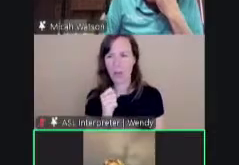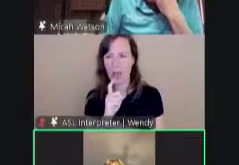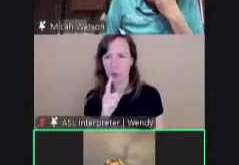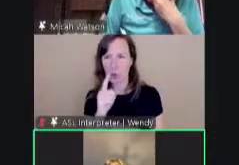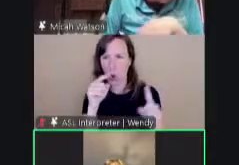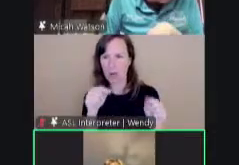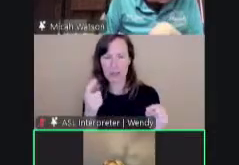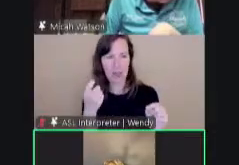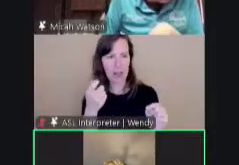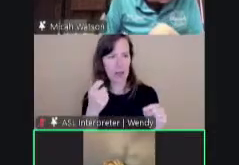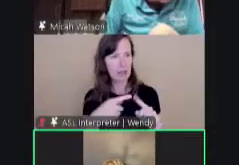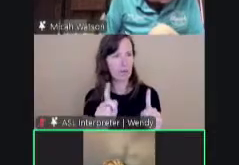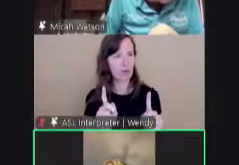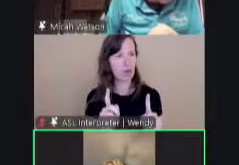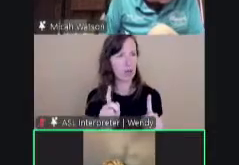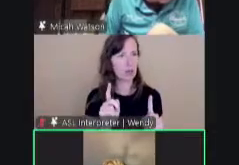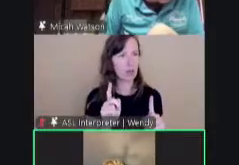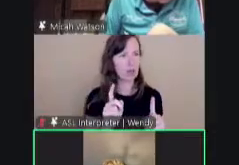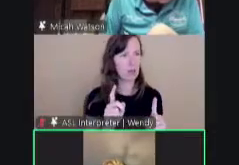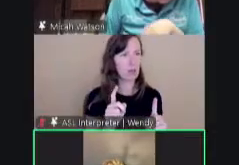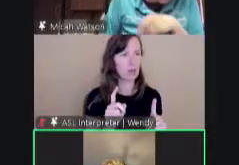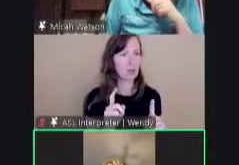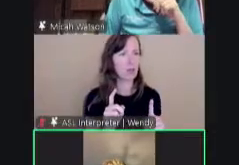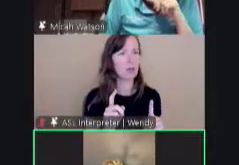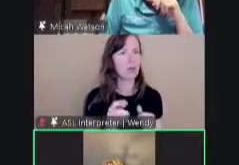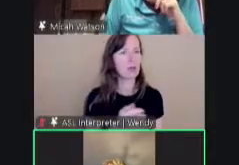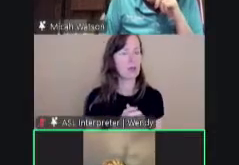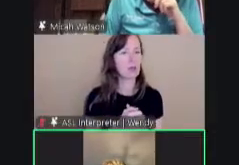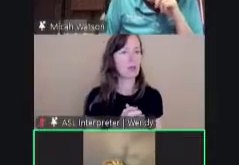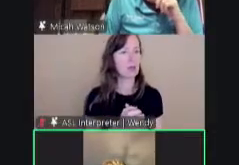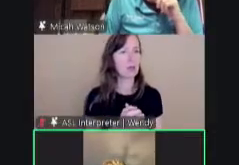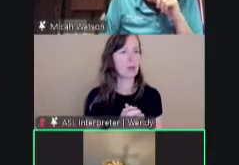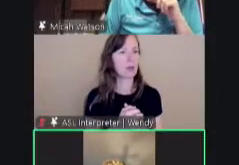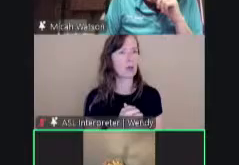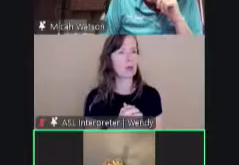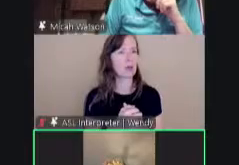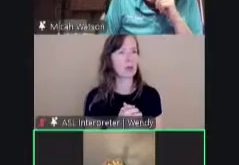than 500. 1, 2, 3.